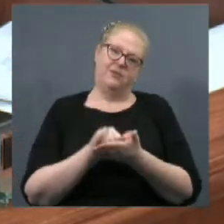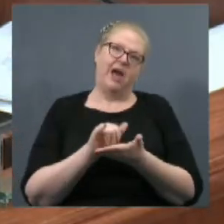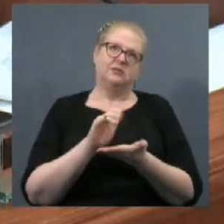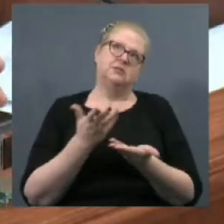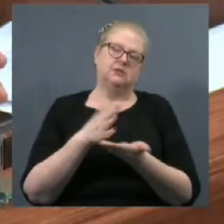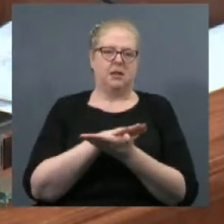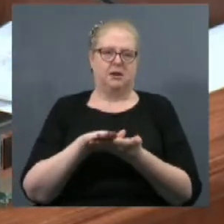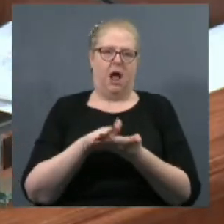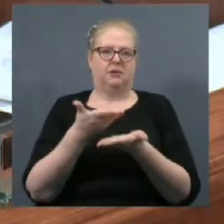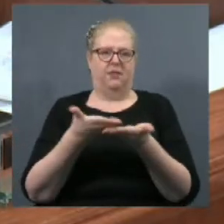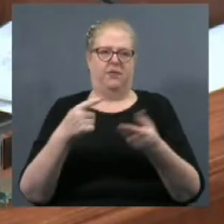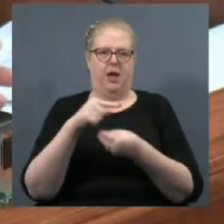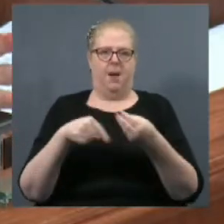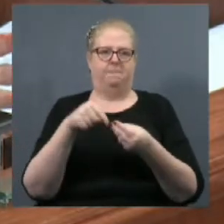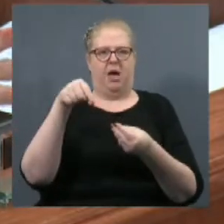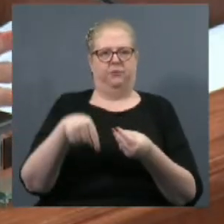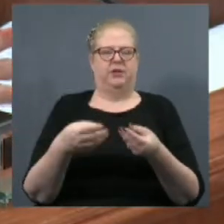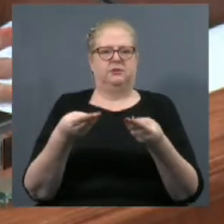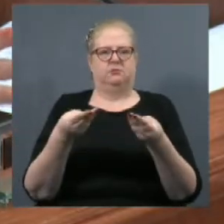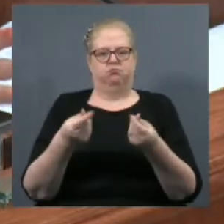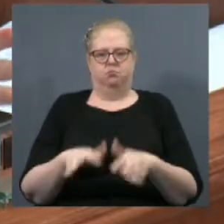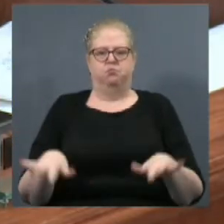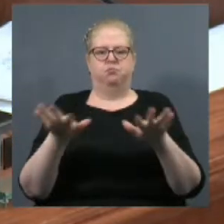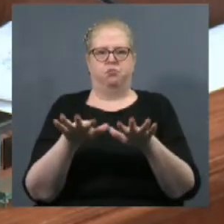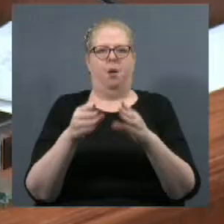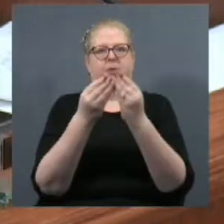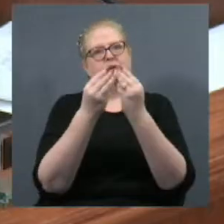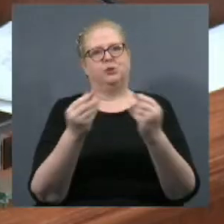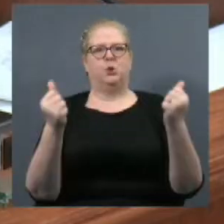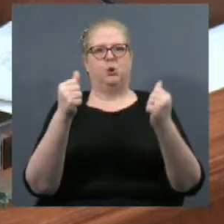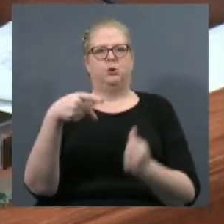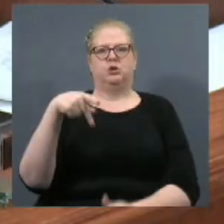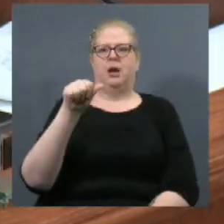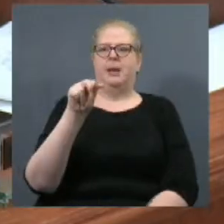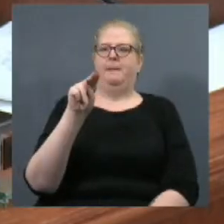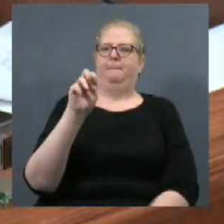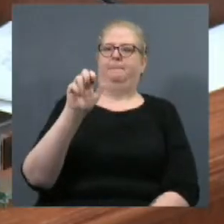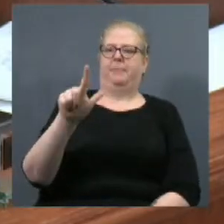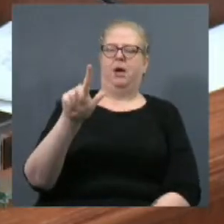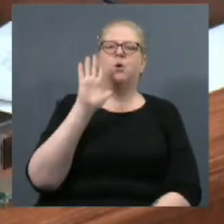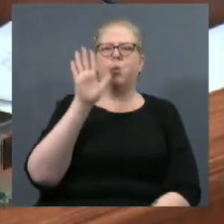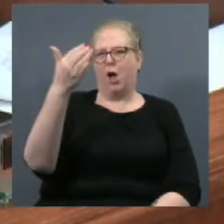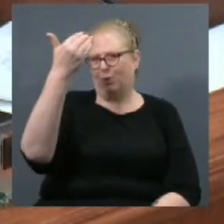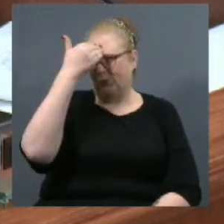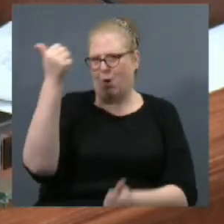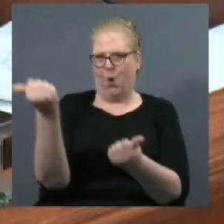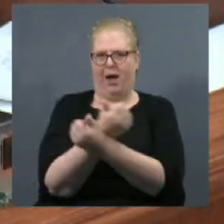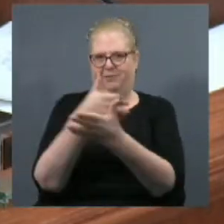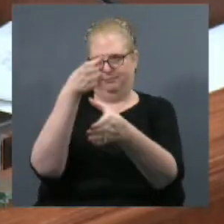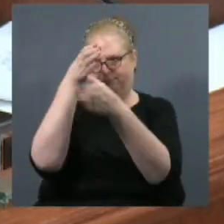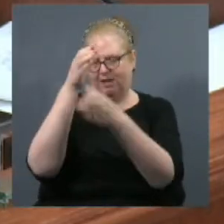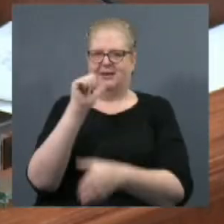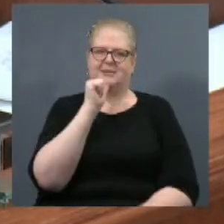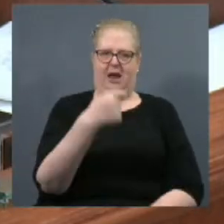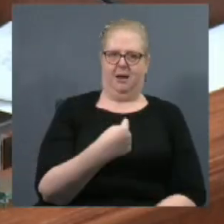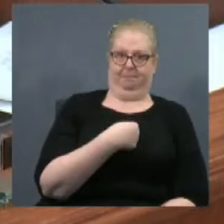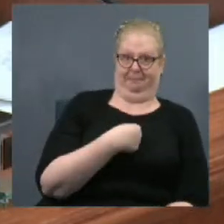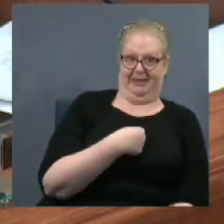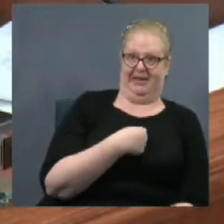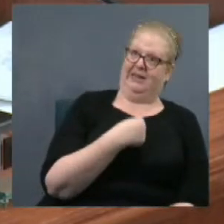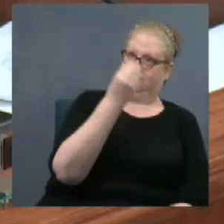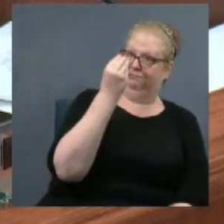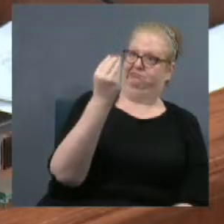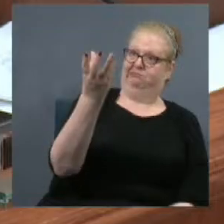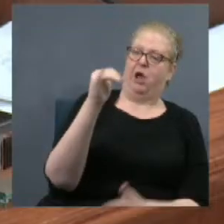solution panel, because they're going to know all of that stuff, and it's not going to be me saying to a New York lawyer, well, this is what's going to